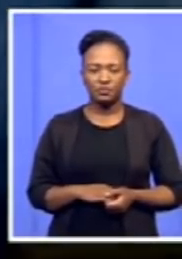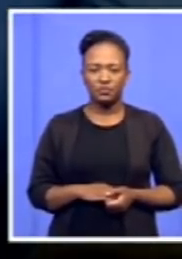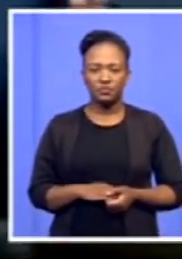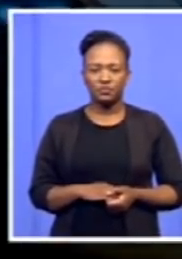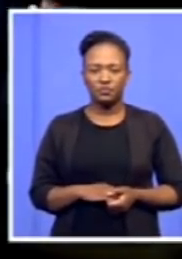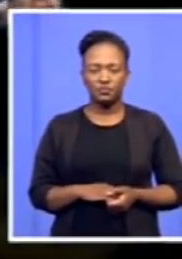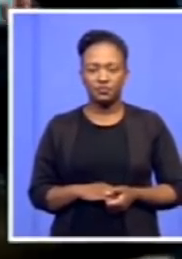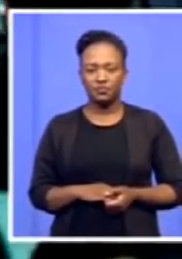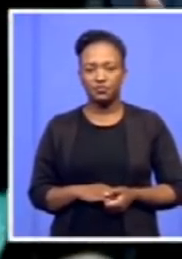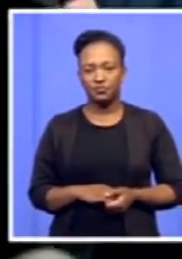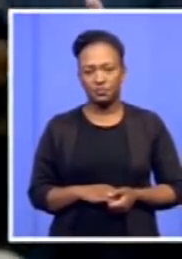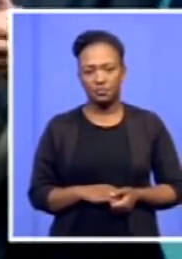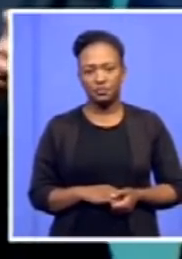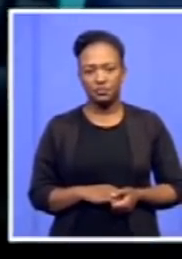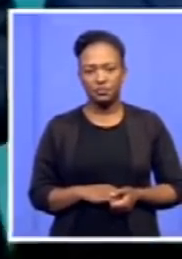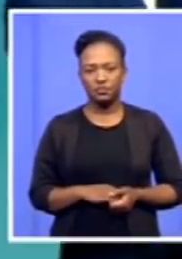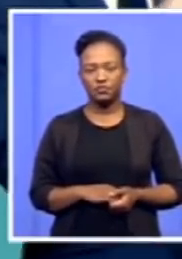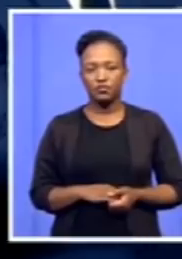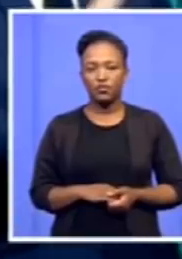Thank you very much.